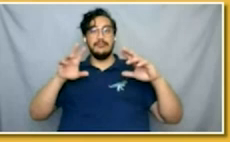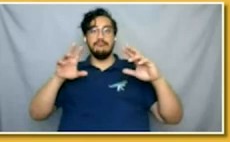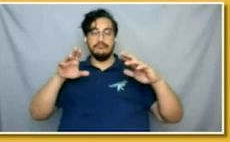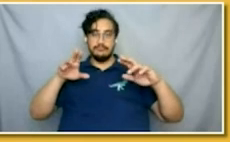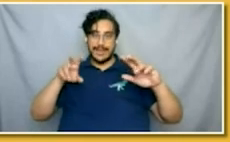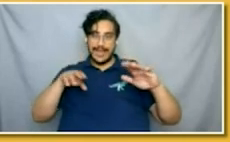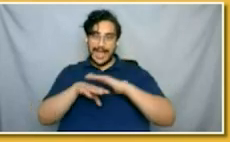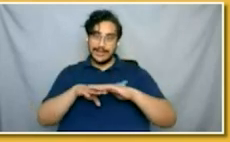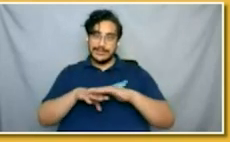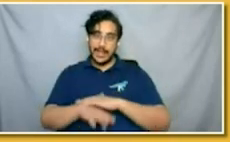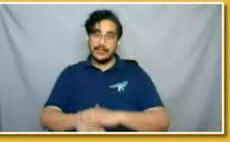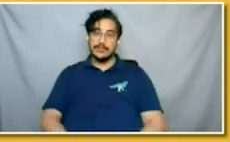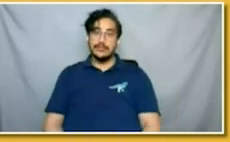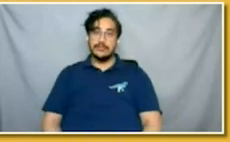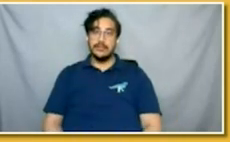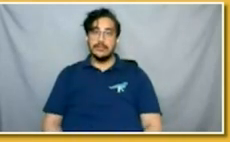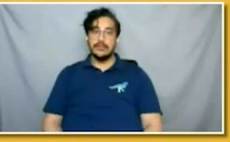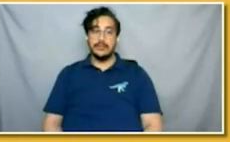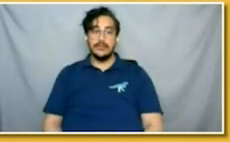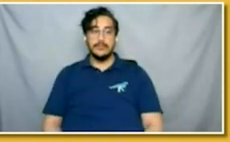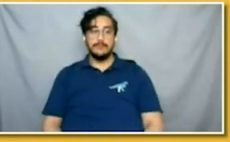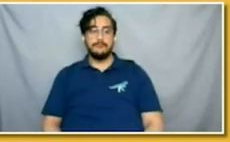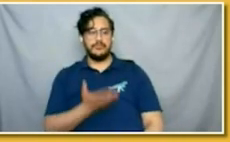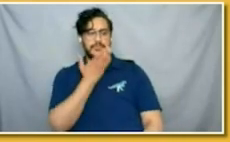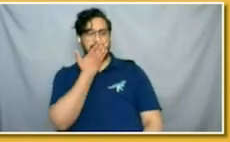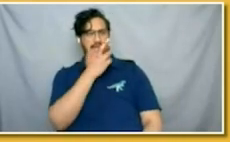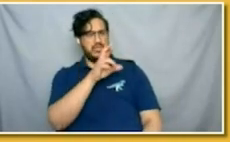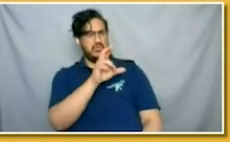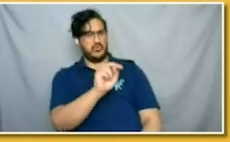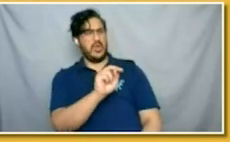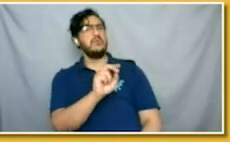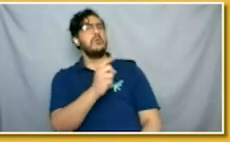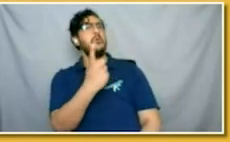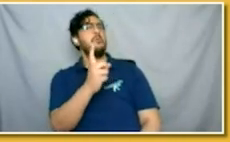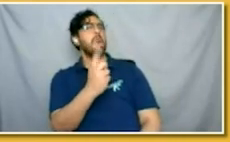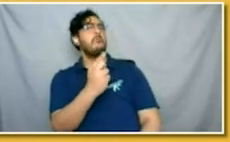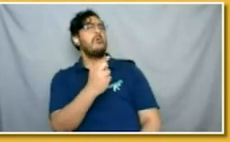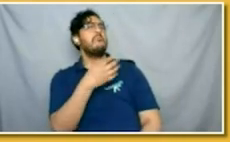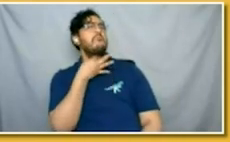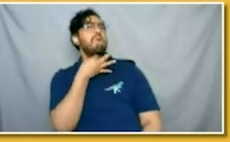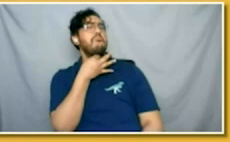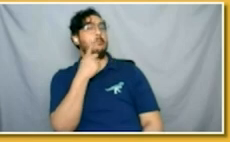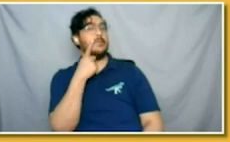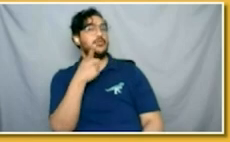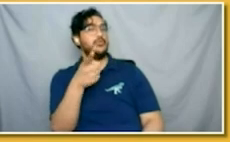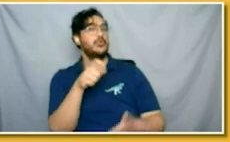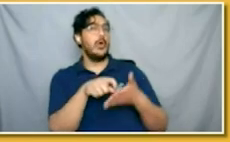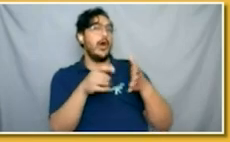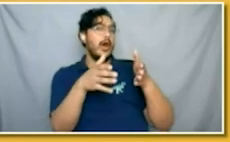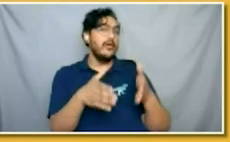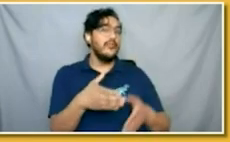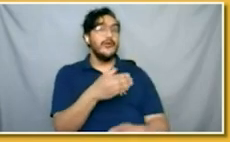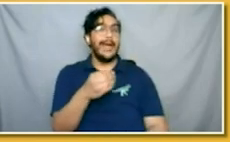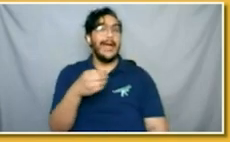Thanks, Ron. And I have one more question for you, because, of course, you are both an author and a podcaster. So you've written a lot about